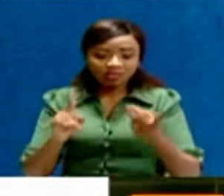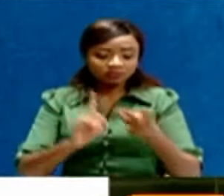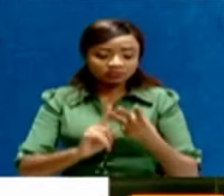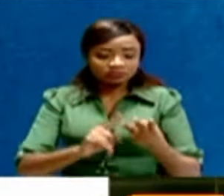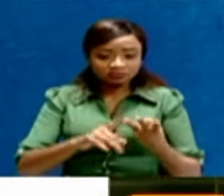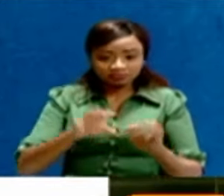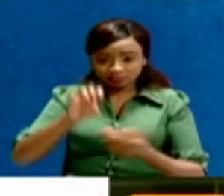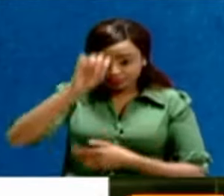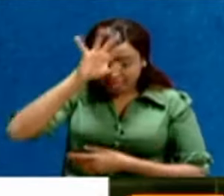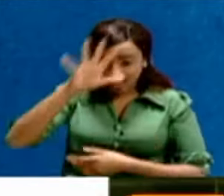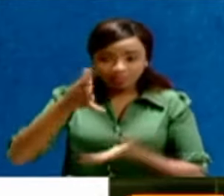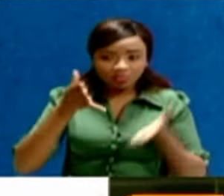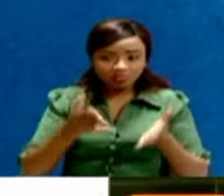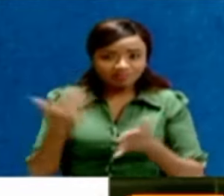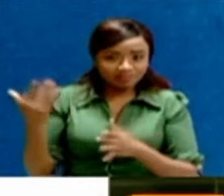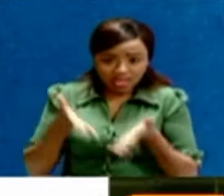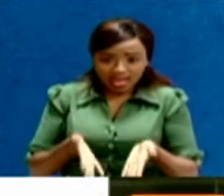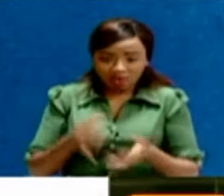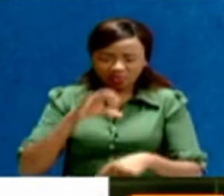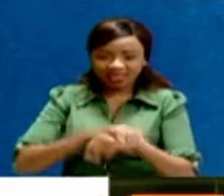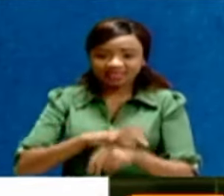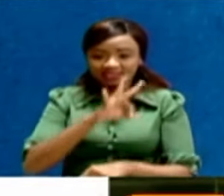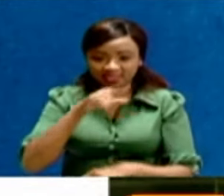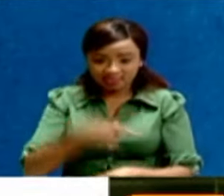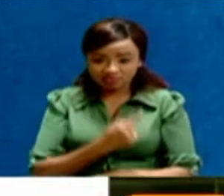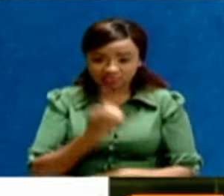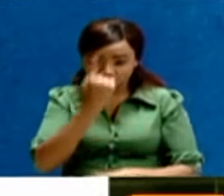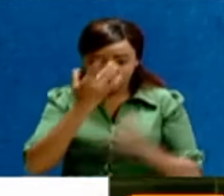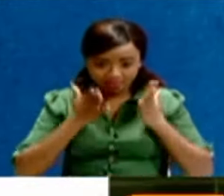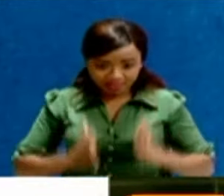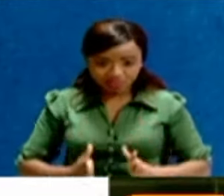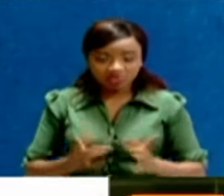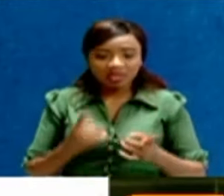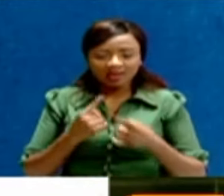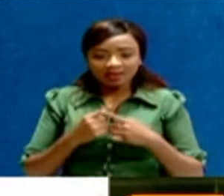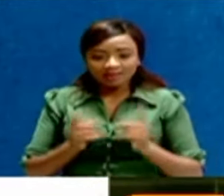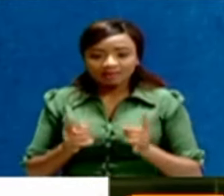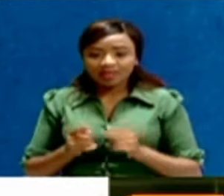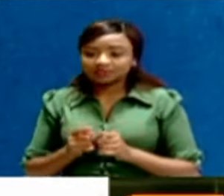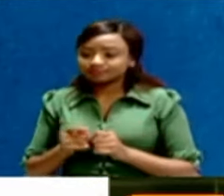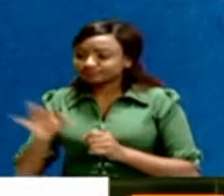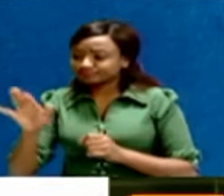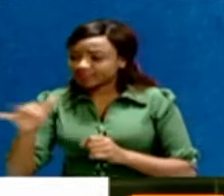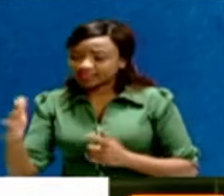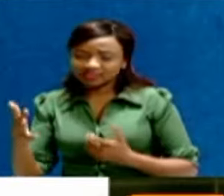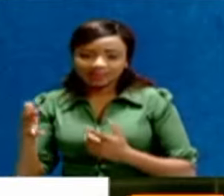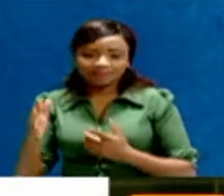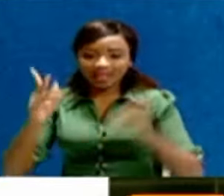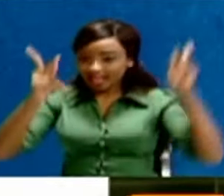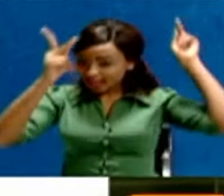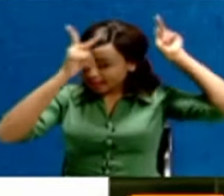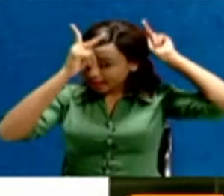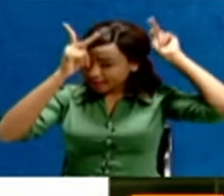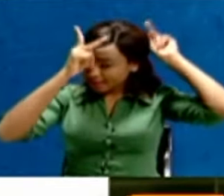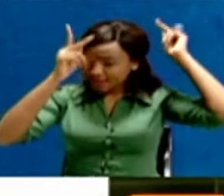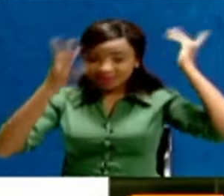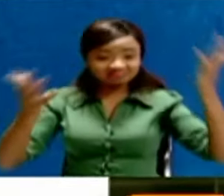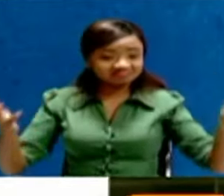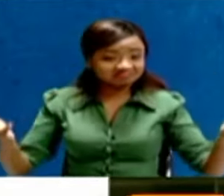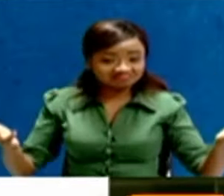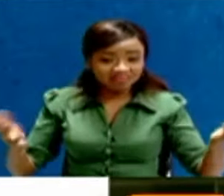Kiambu, currently they were getting about 3,000 per person. Places like Kakamega, by